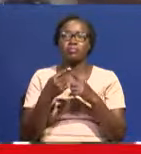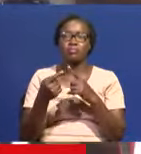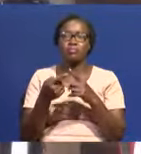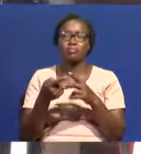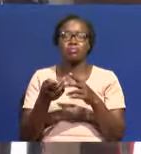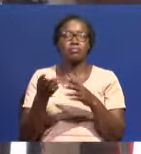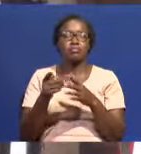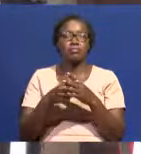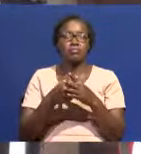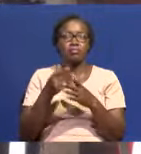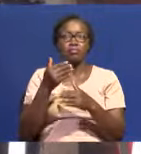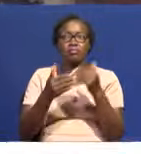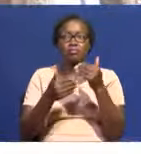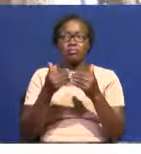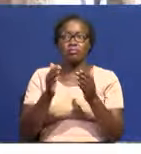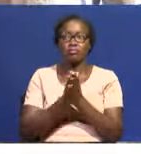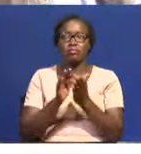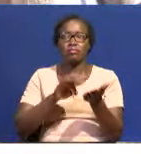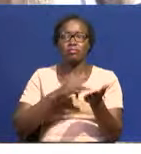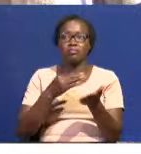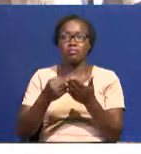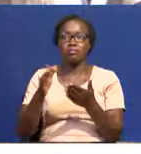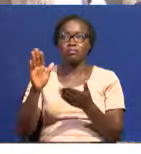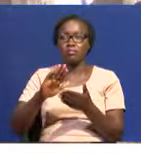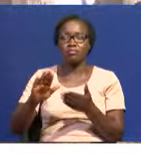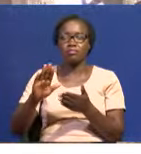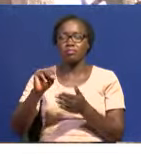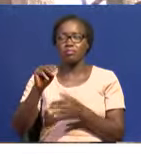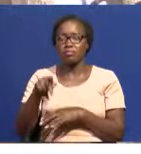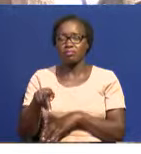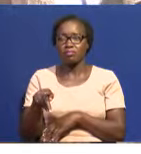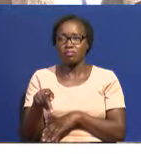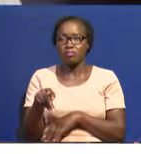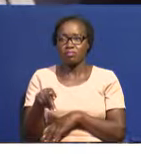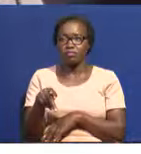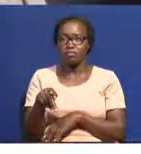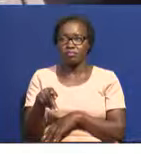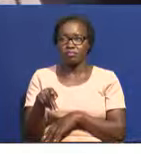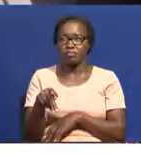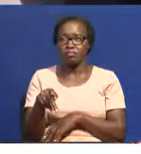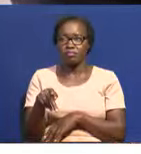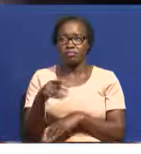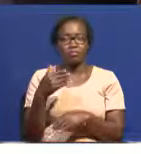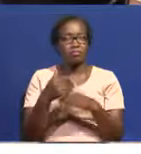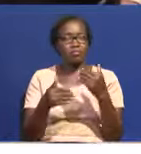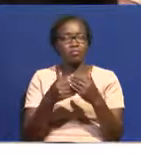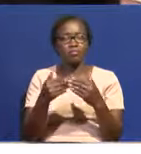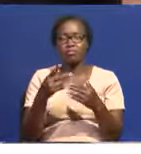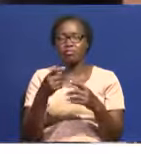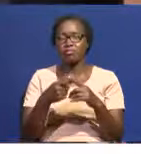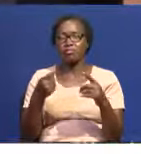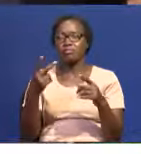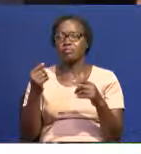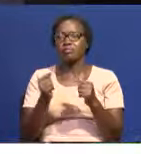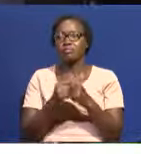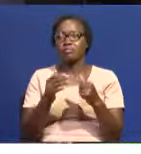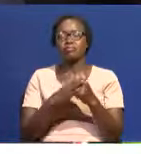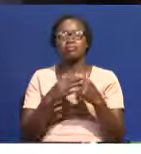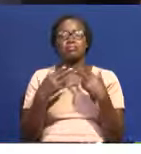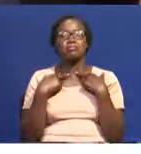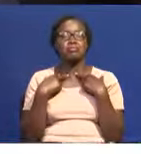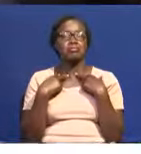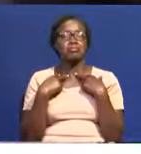resume construction following the allocation of funds by the area lawmaker Freddy Kana. Mjengo kuanzia 2019 ulikuwa